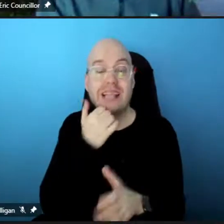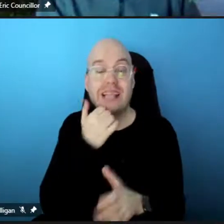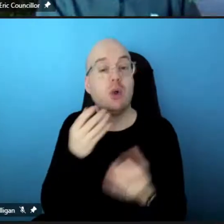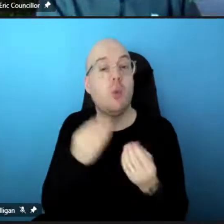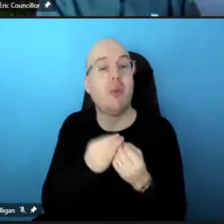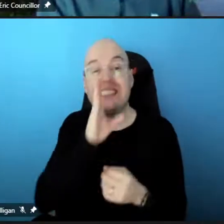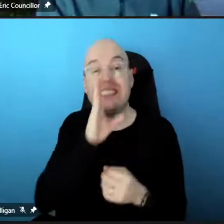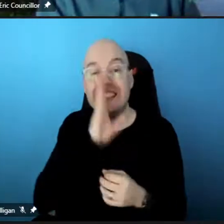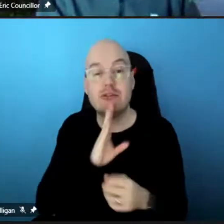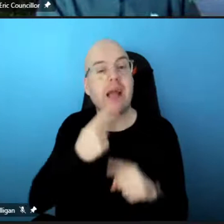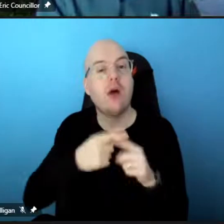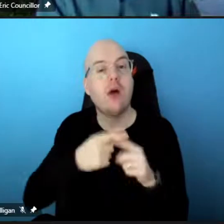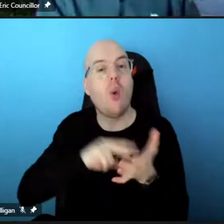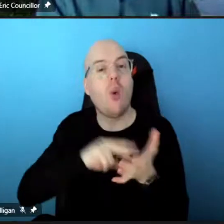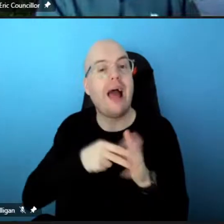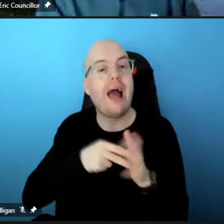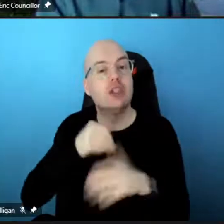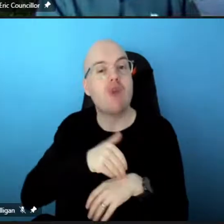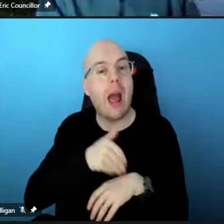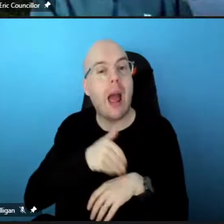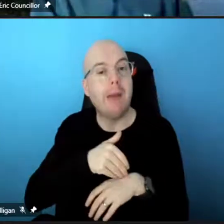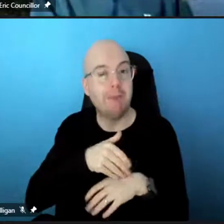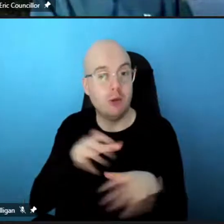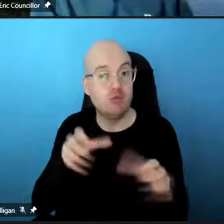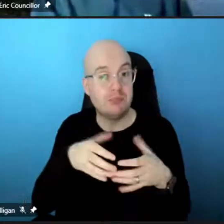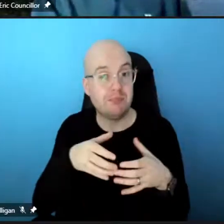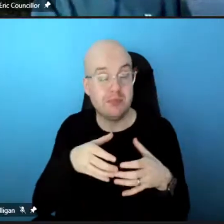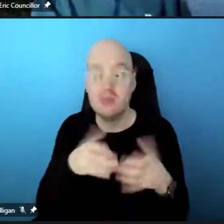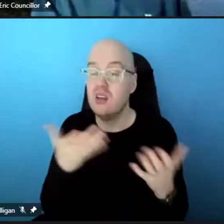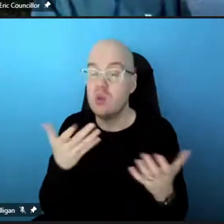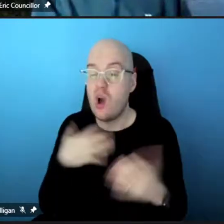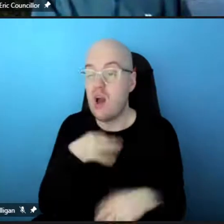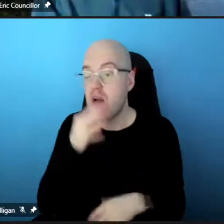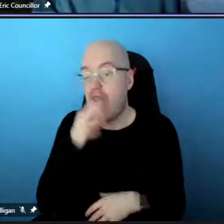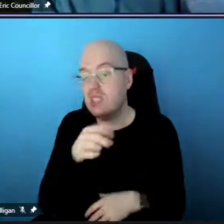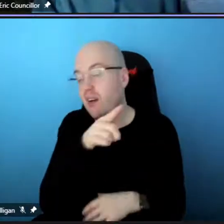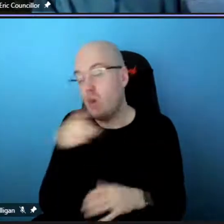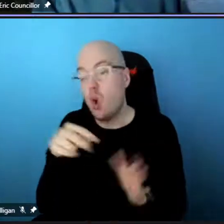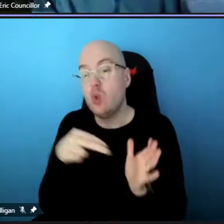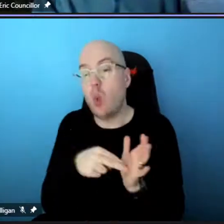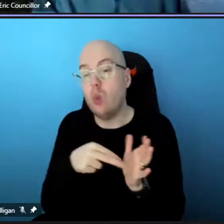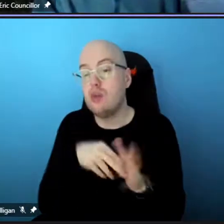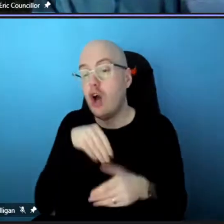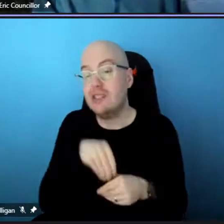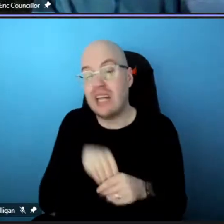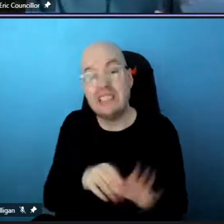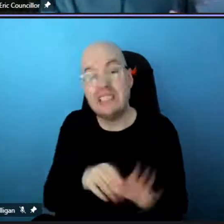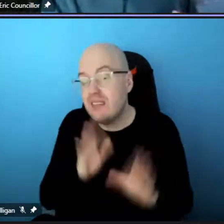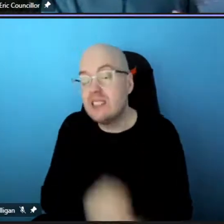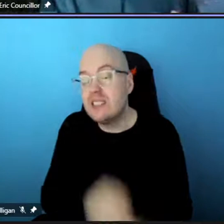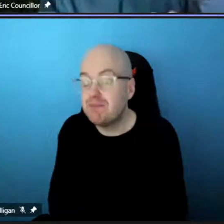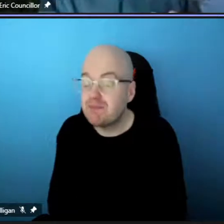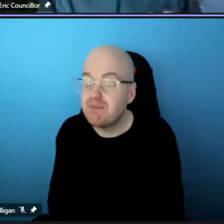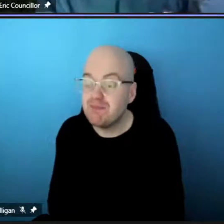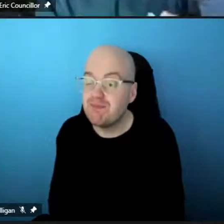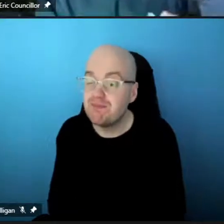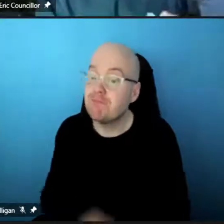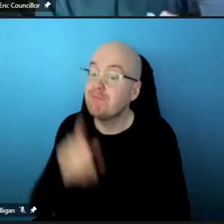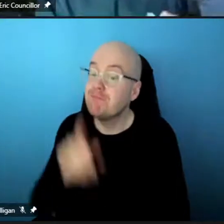this report, Chair, I'm simply asking that you note the contents. Thank you. Okay, thank you. And have we any